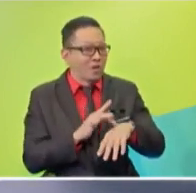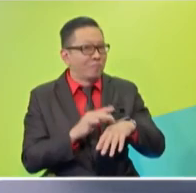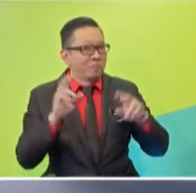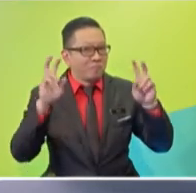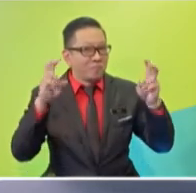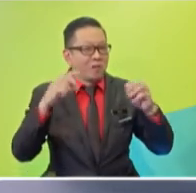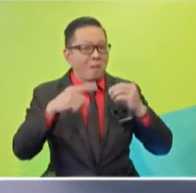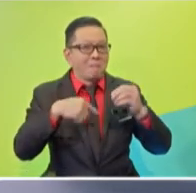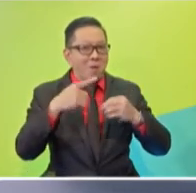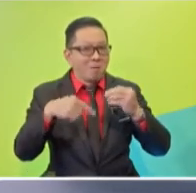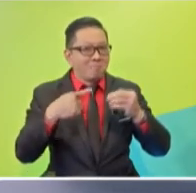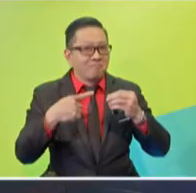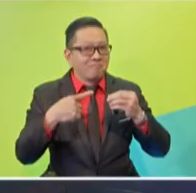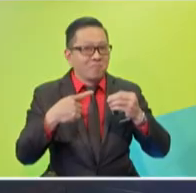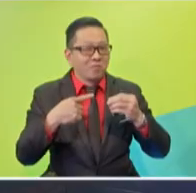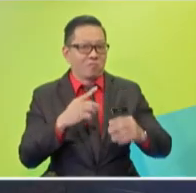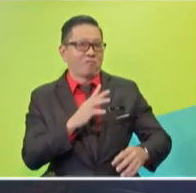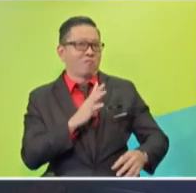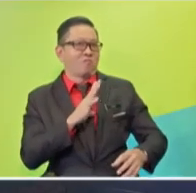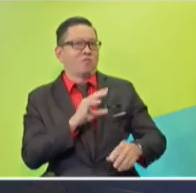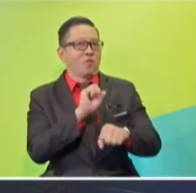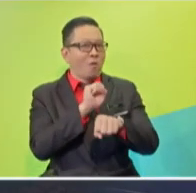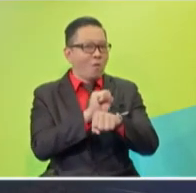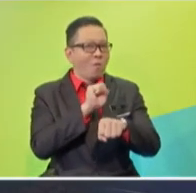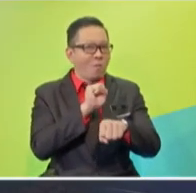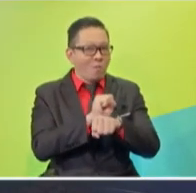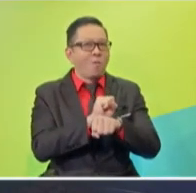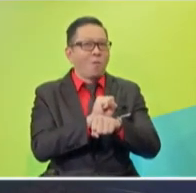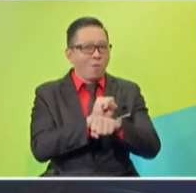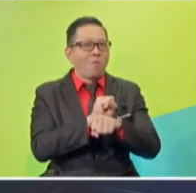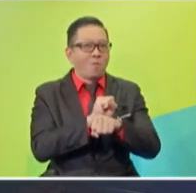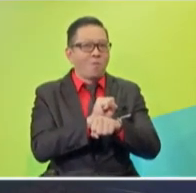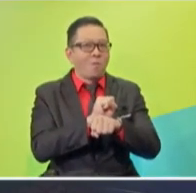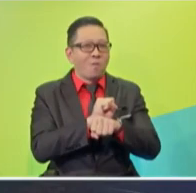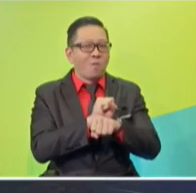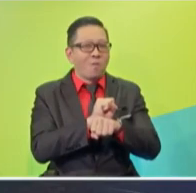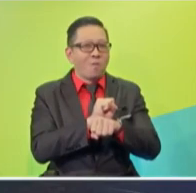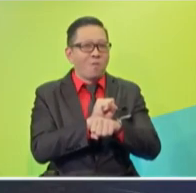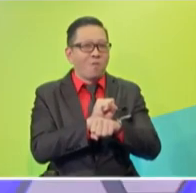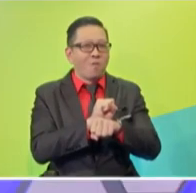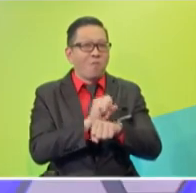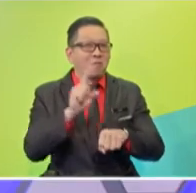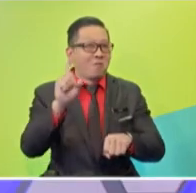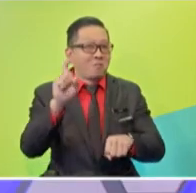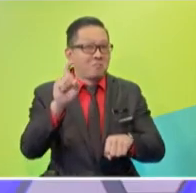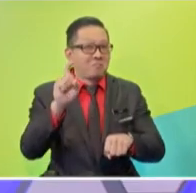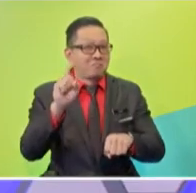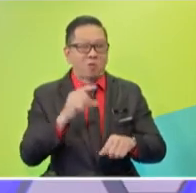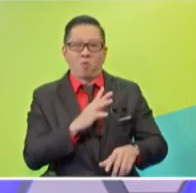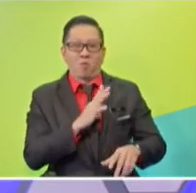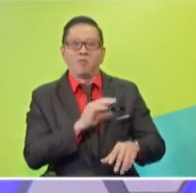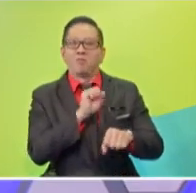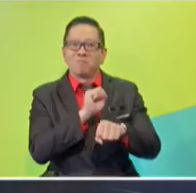today, which is? The coolest job. Oh, it's a question. Yeah. We're going to find which one is the coolest